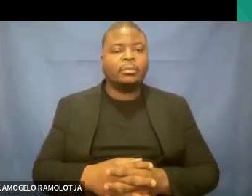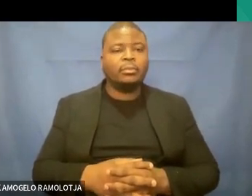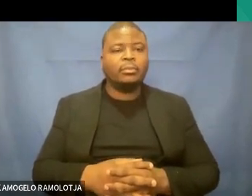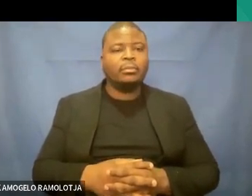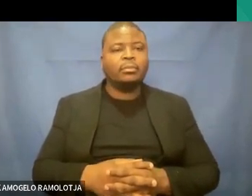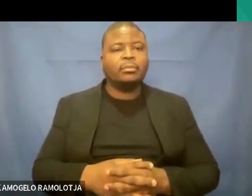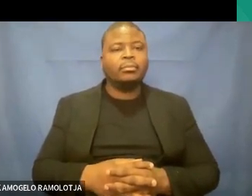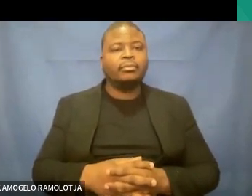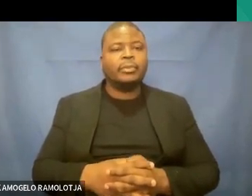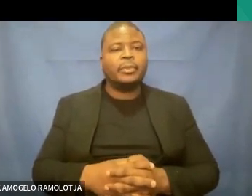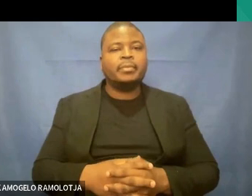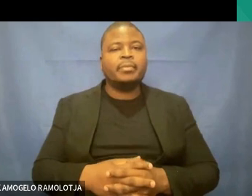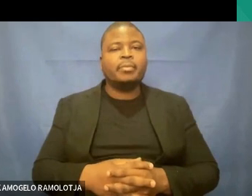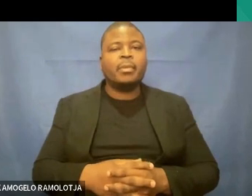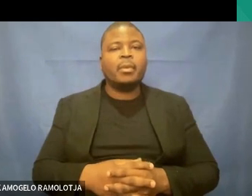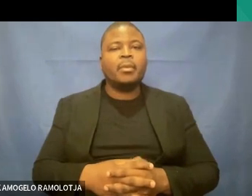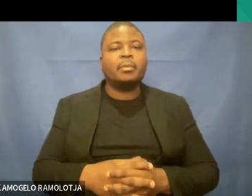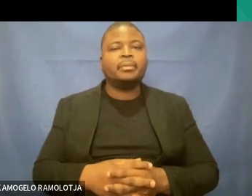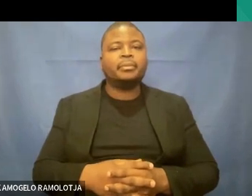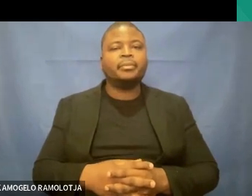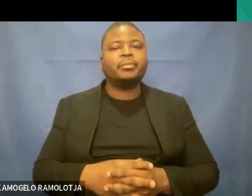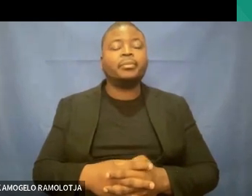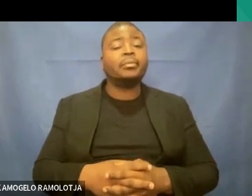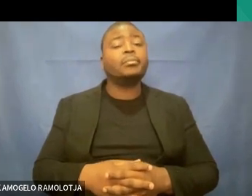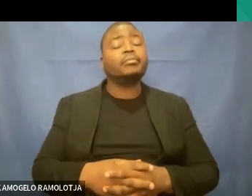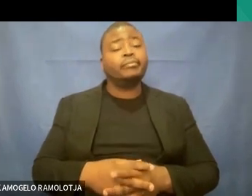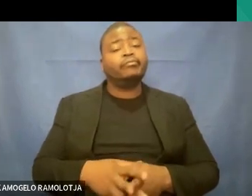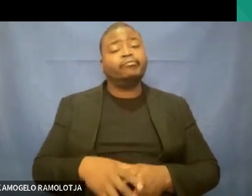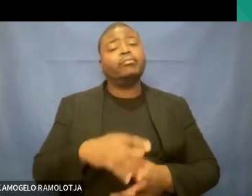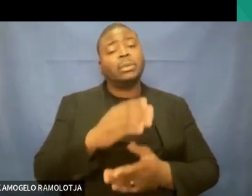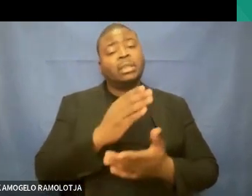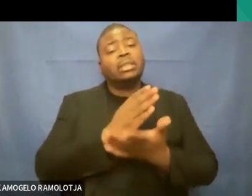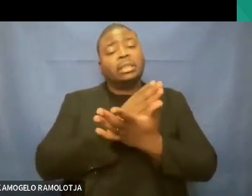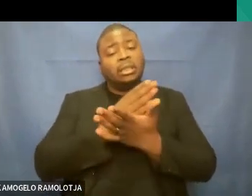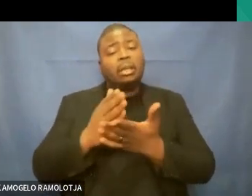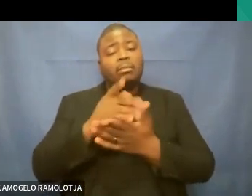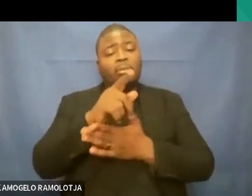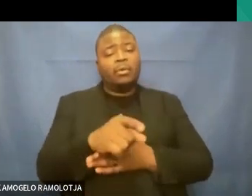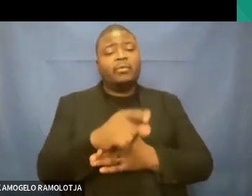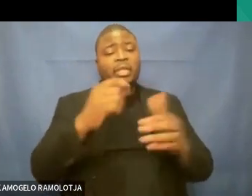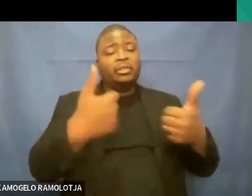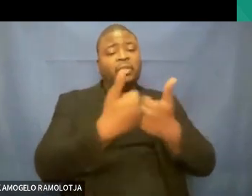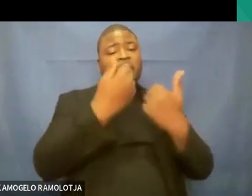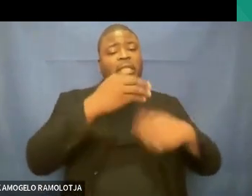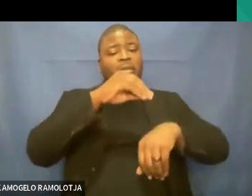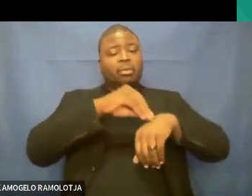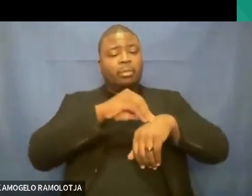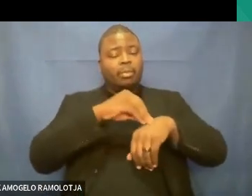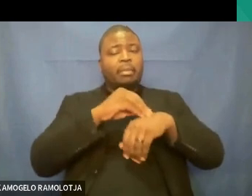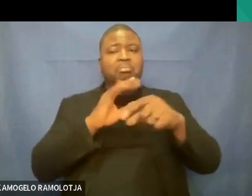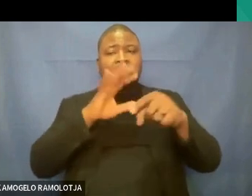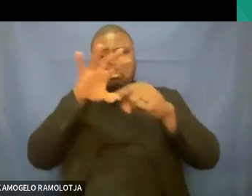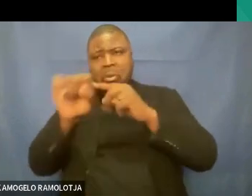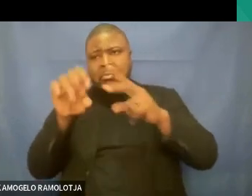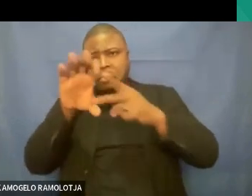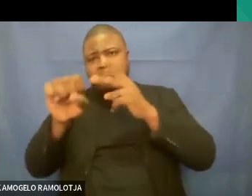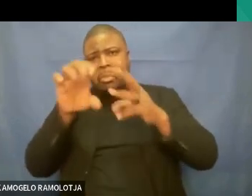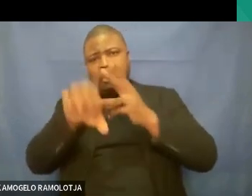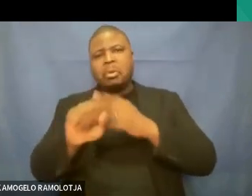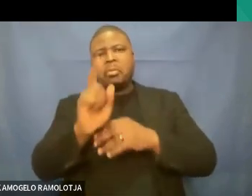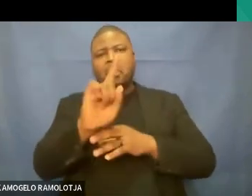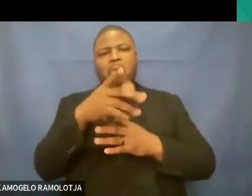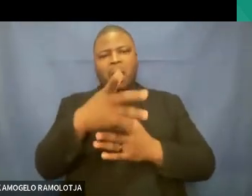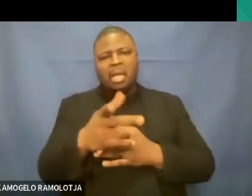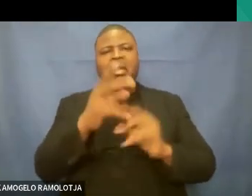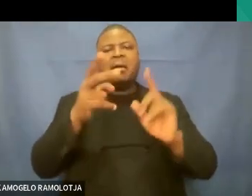here also some of the gaps that I found in the literature that speaks to issues of violence prevention